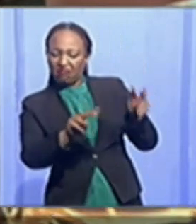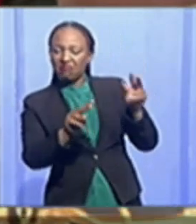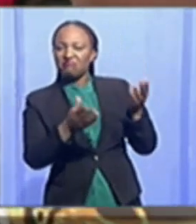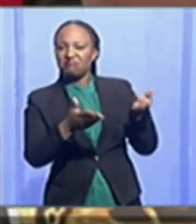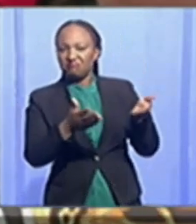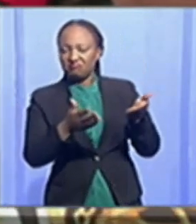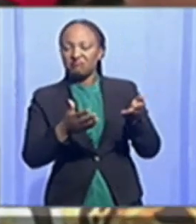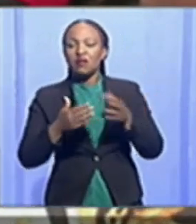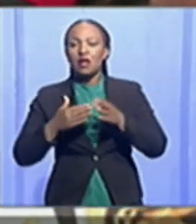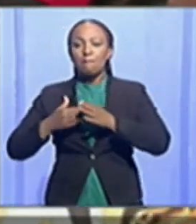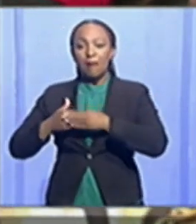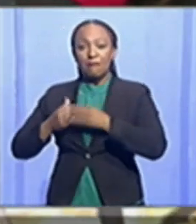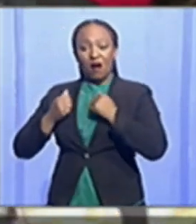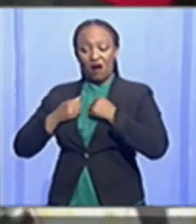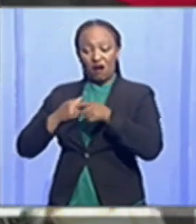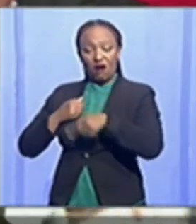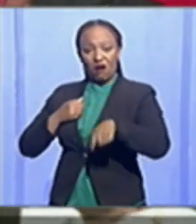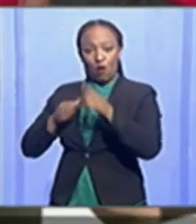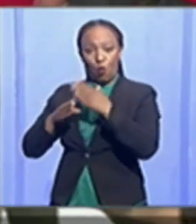to very